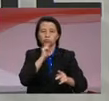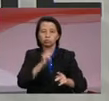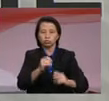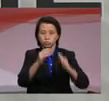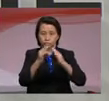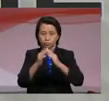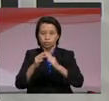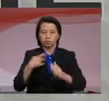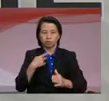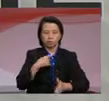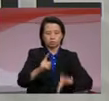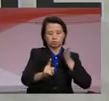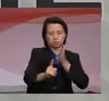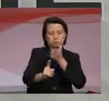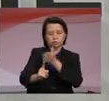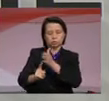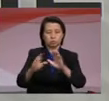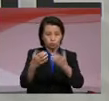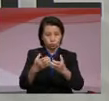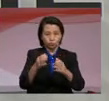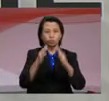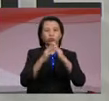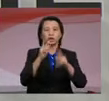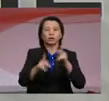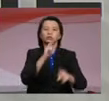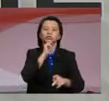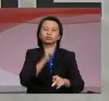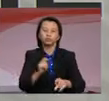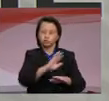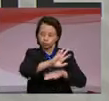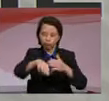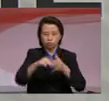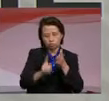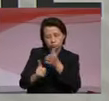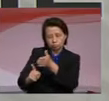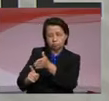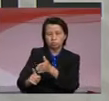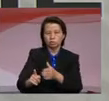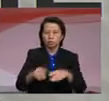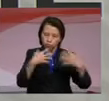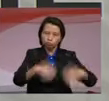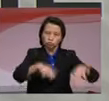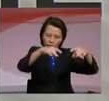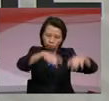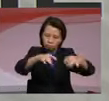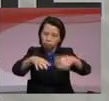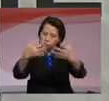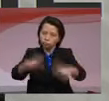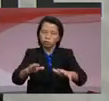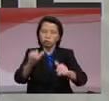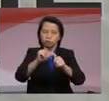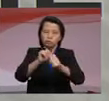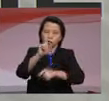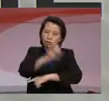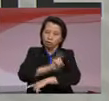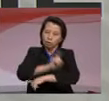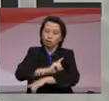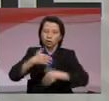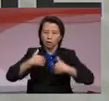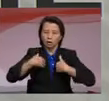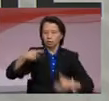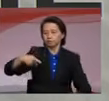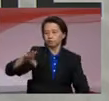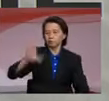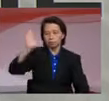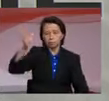our targeted group, and we started screening some time ago. And every day, every time we have a PC, we will